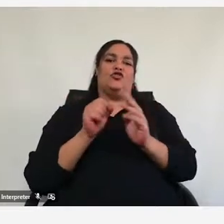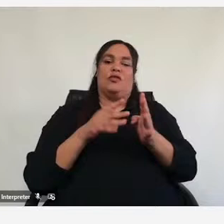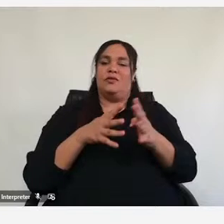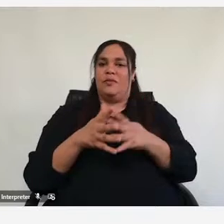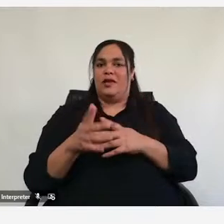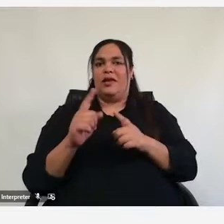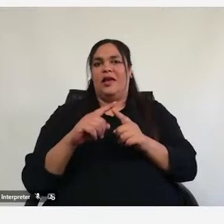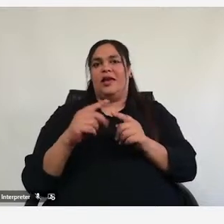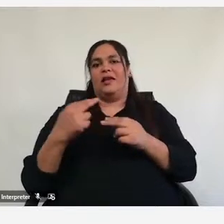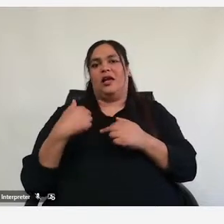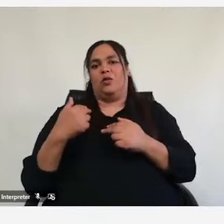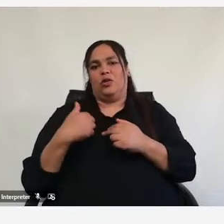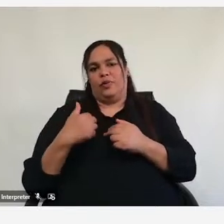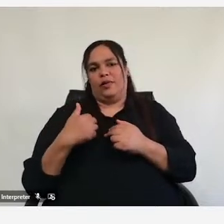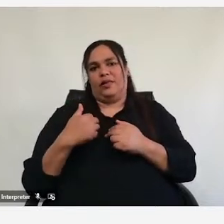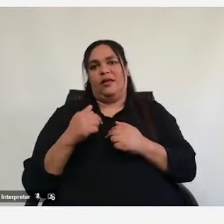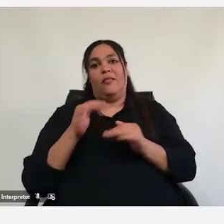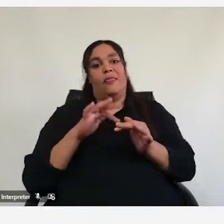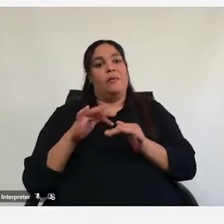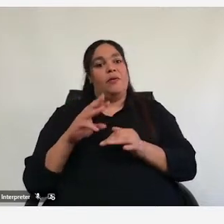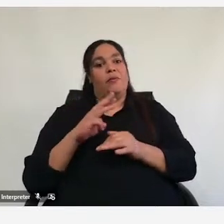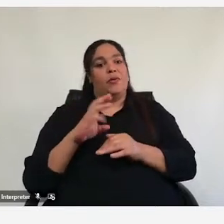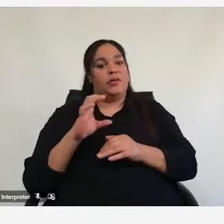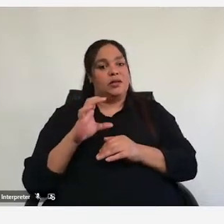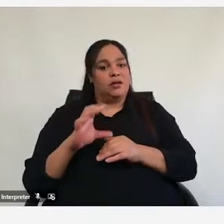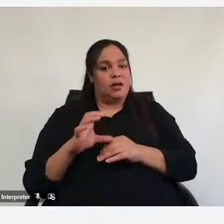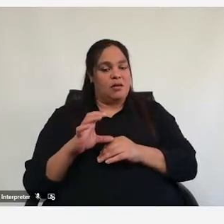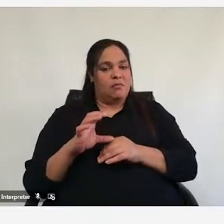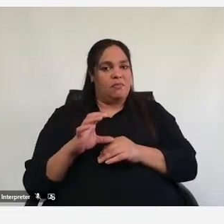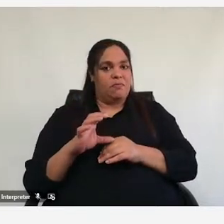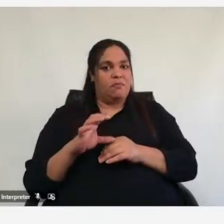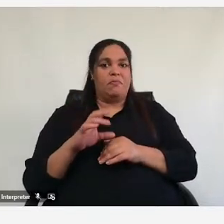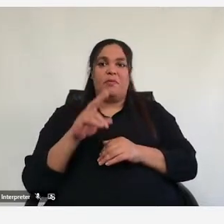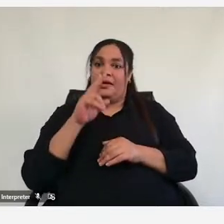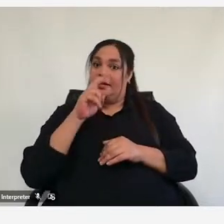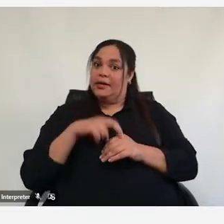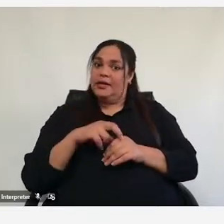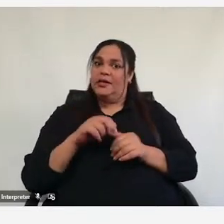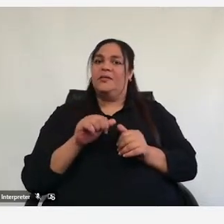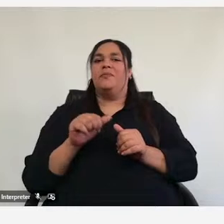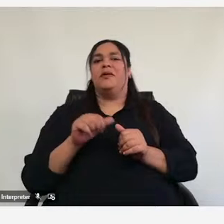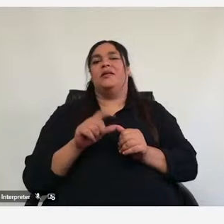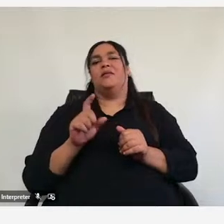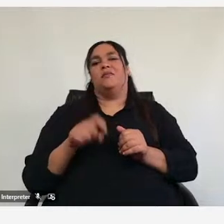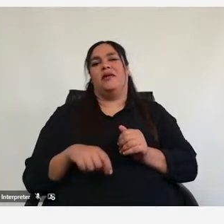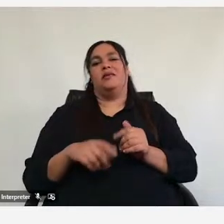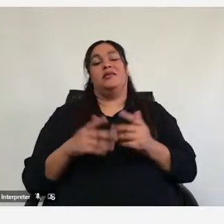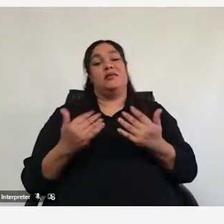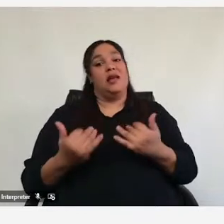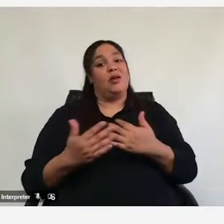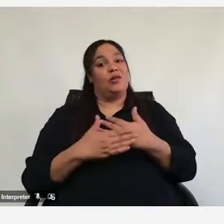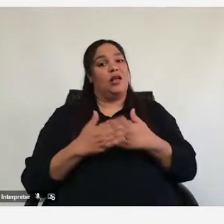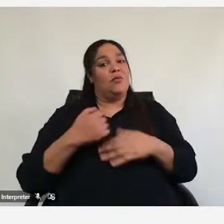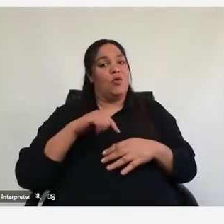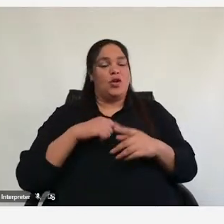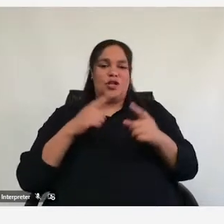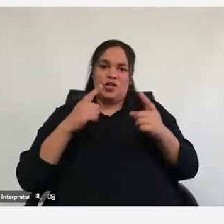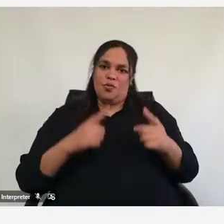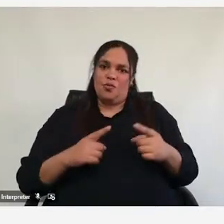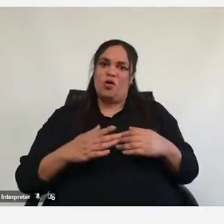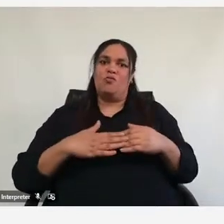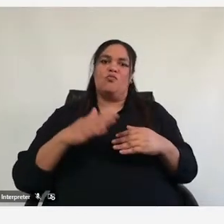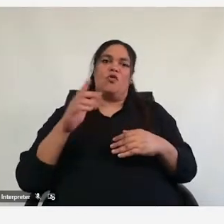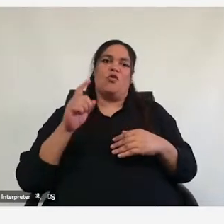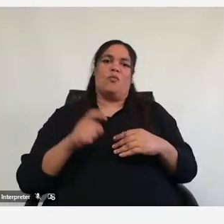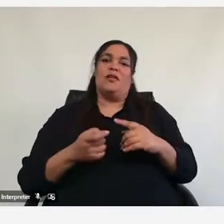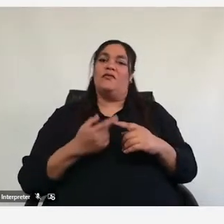and accountability. The people of the Western Cape deserve better, and it's time for us to demand more